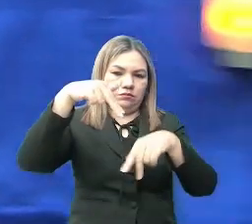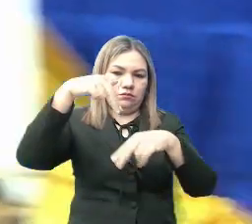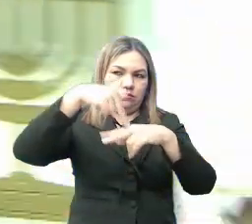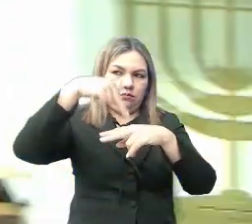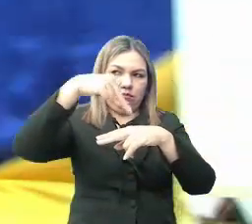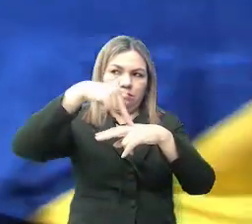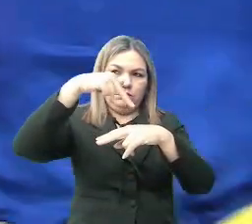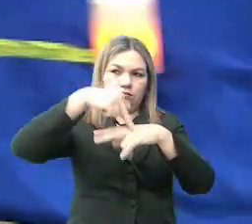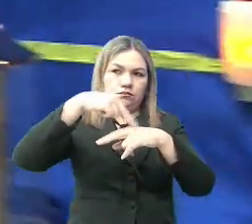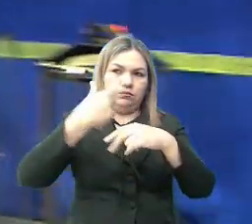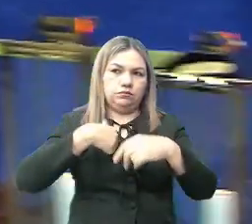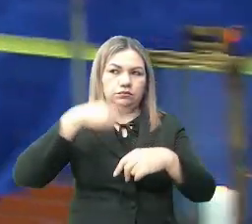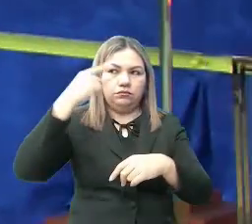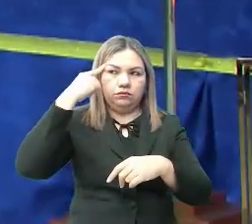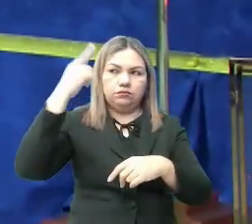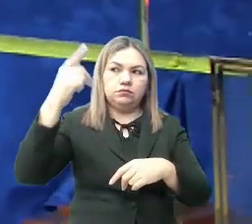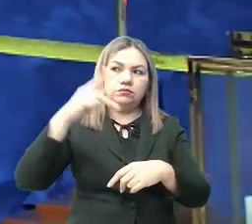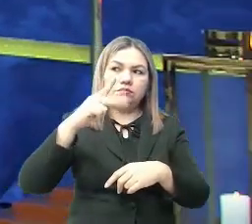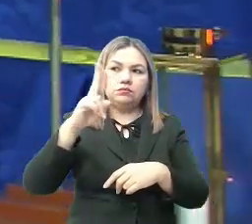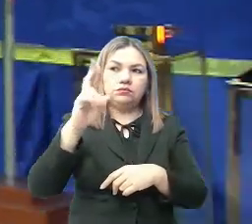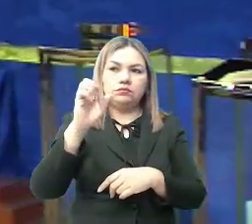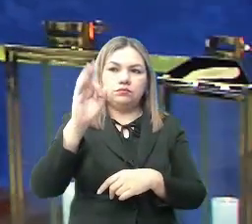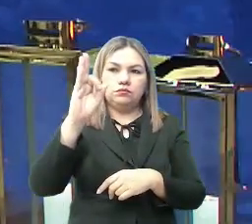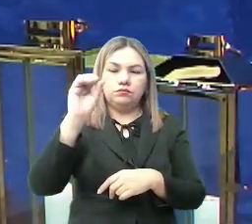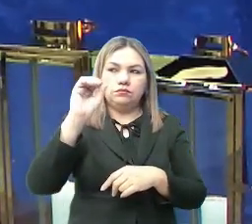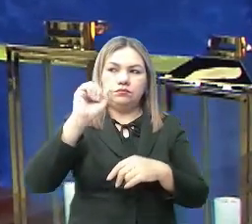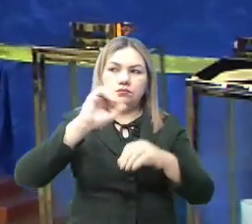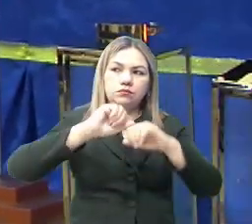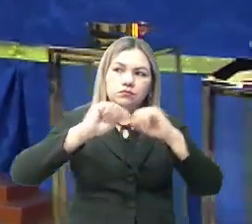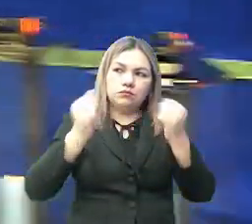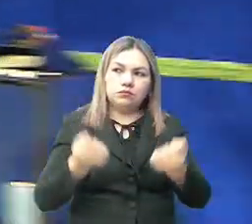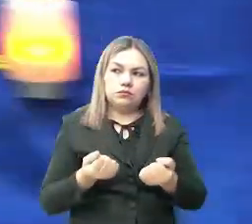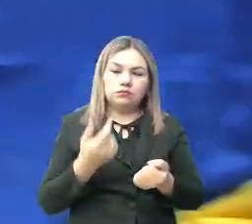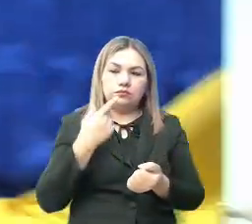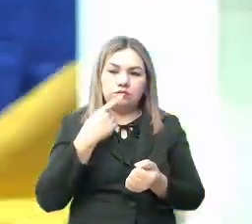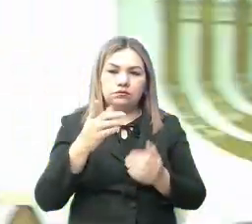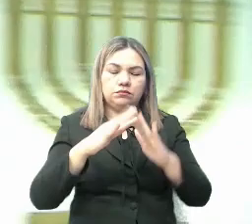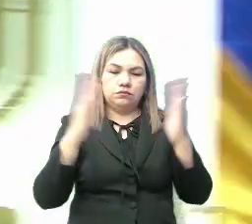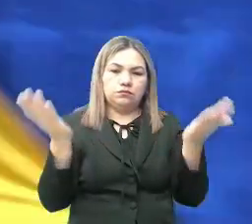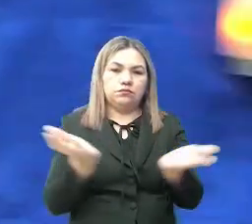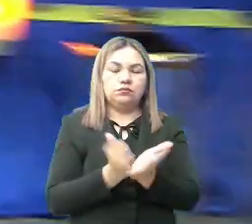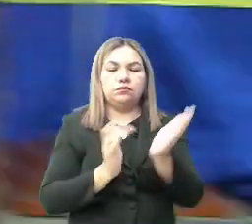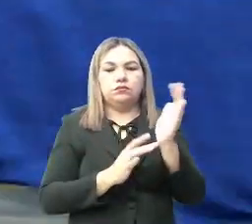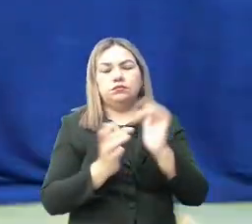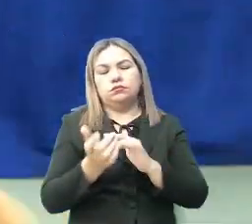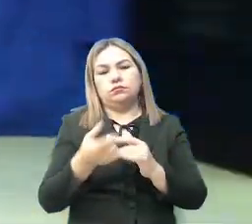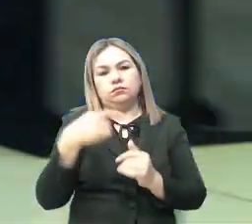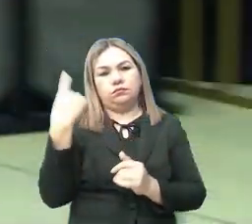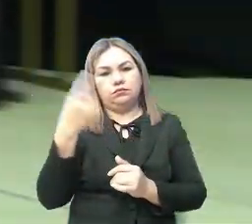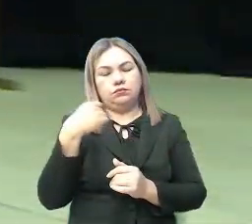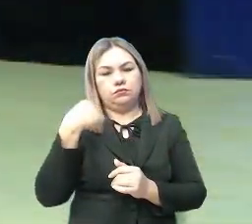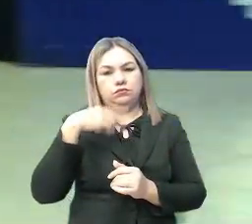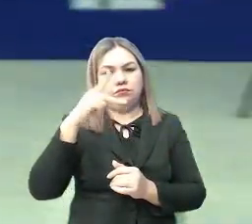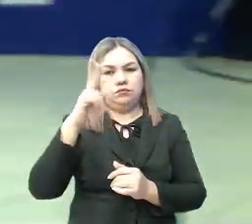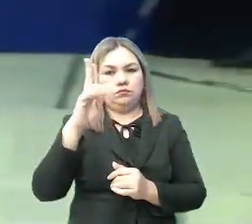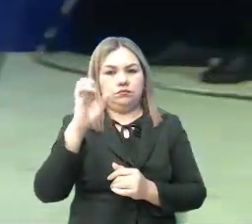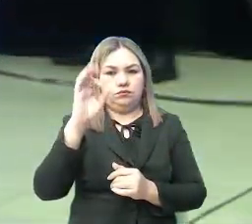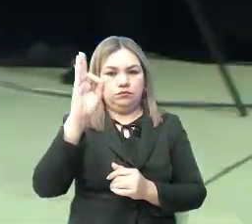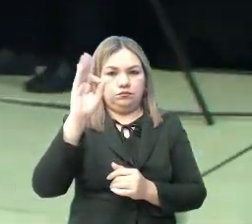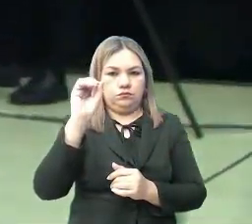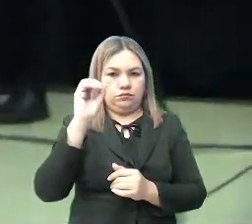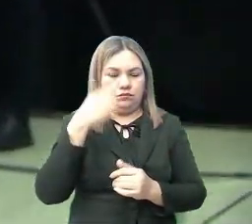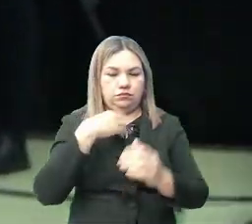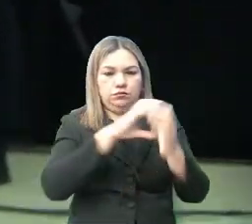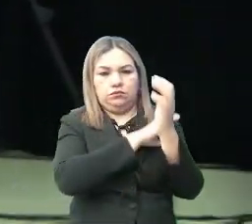my feet. I know that I can more, because your word says that I can with Christ,